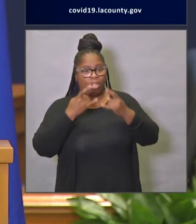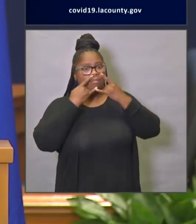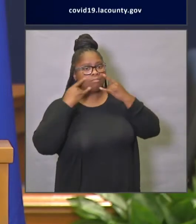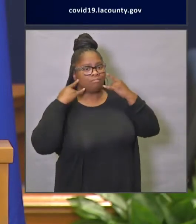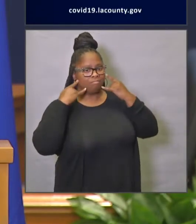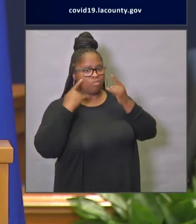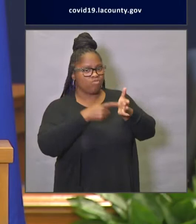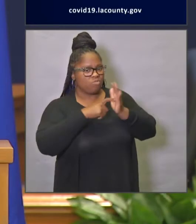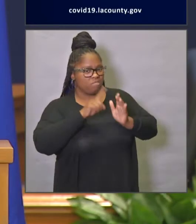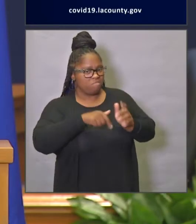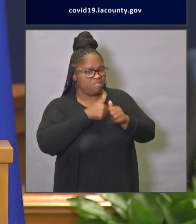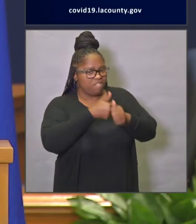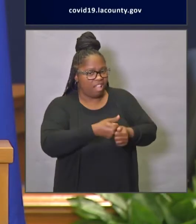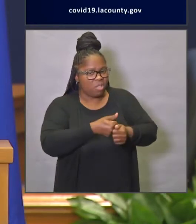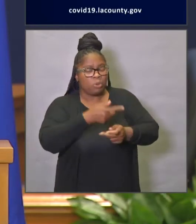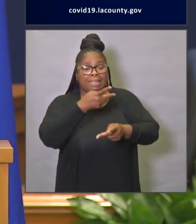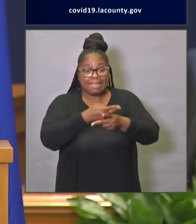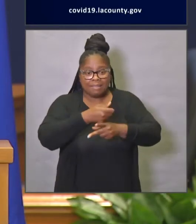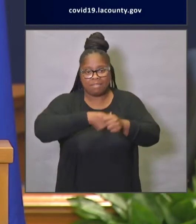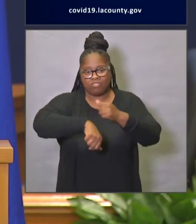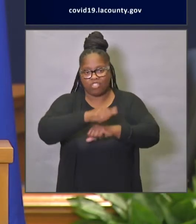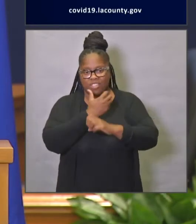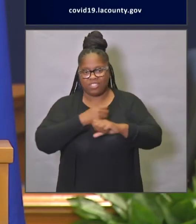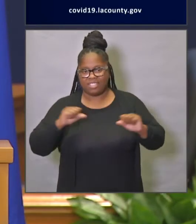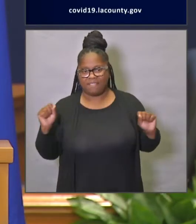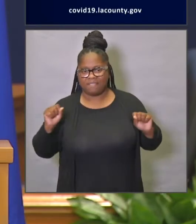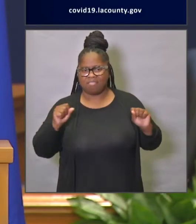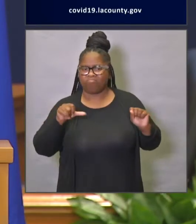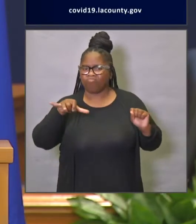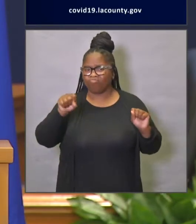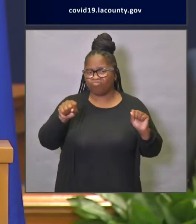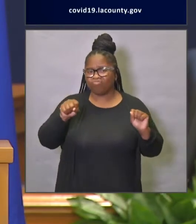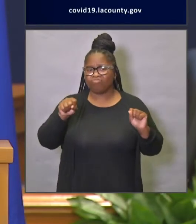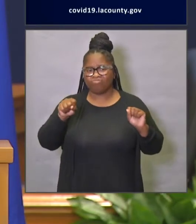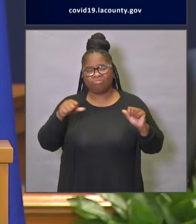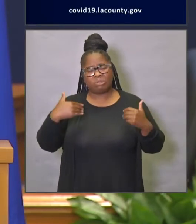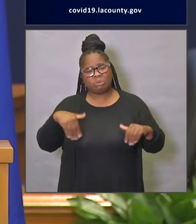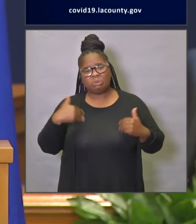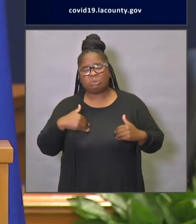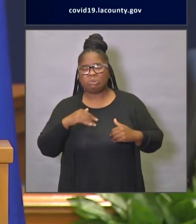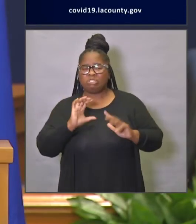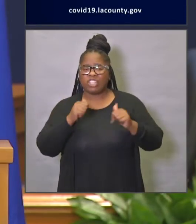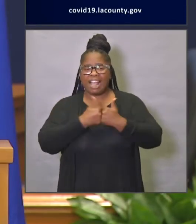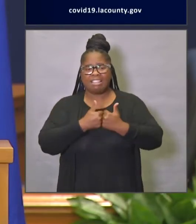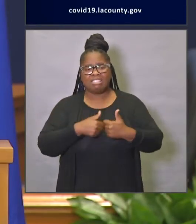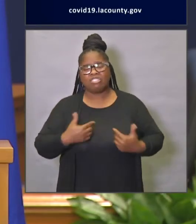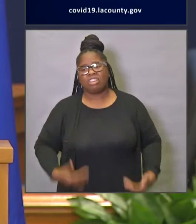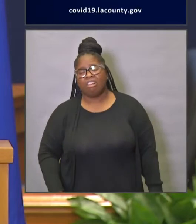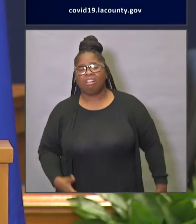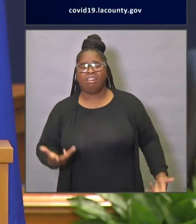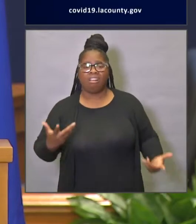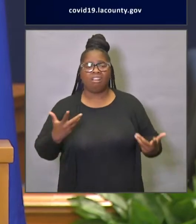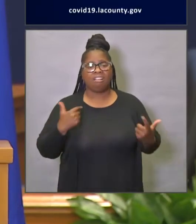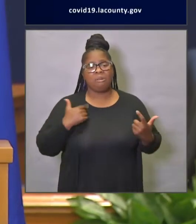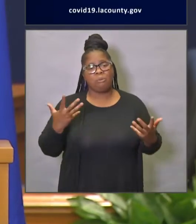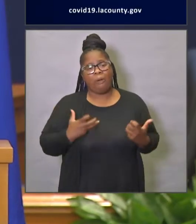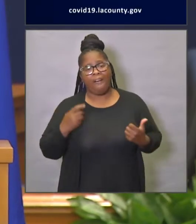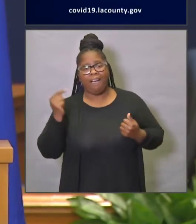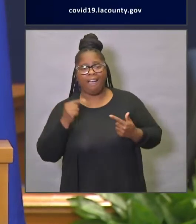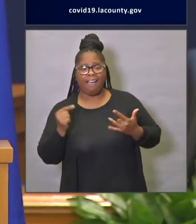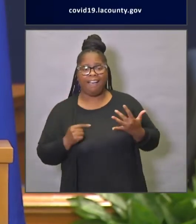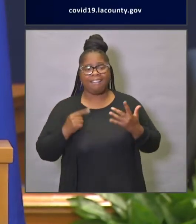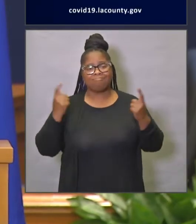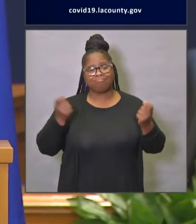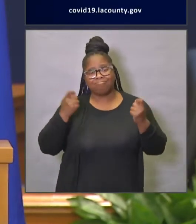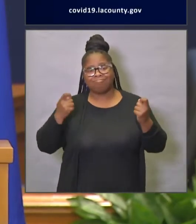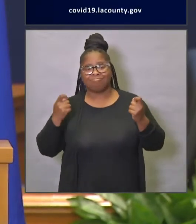be sure to keep each other safe. I know it's difficult to face seasons and holidays that will not be as we want them to be,